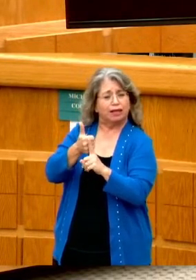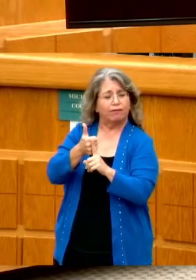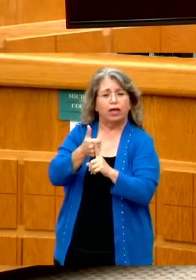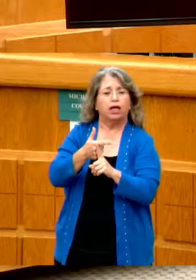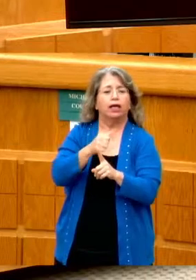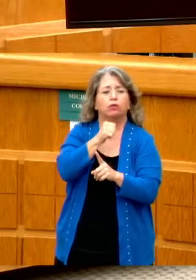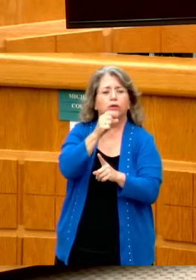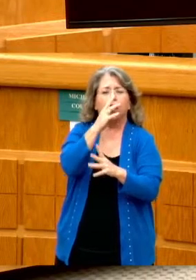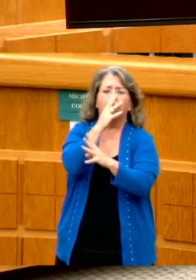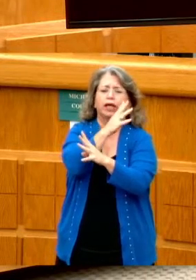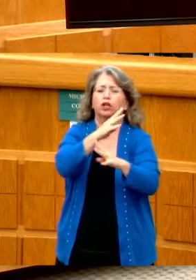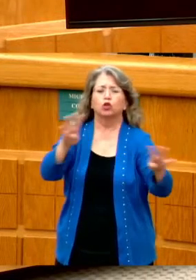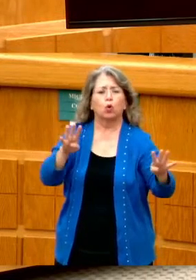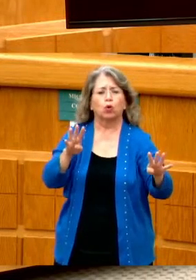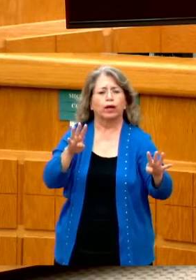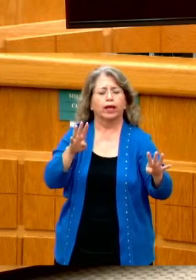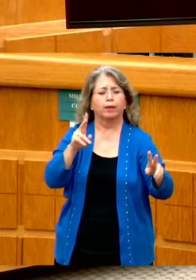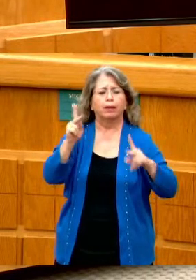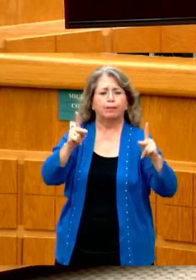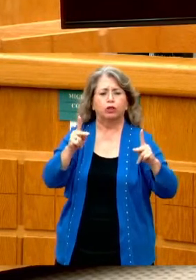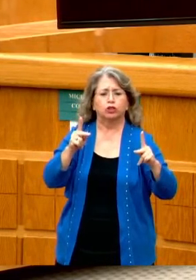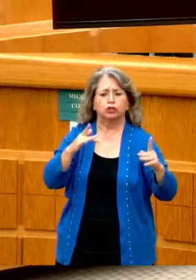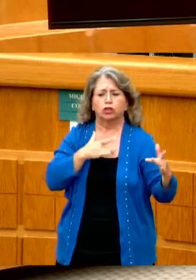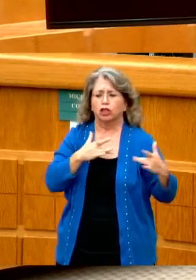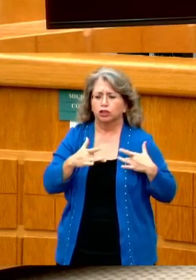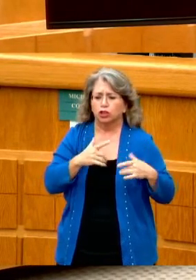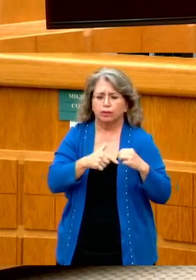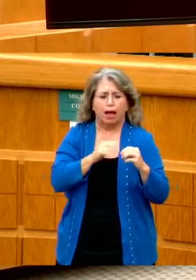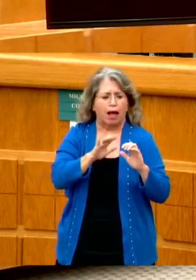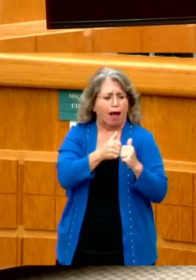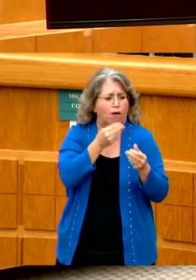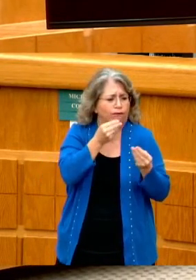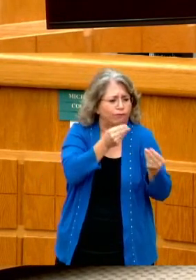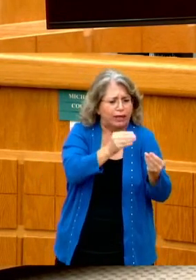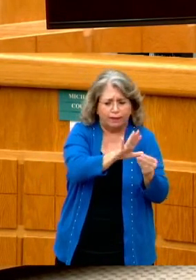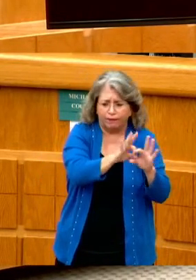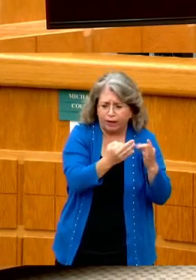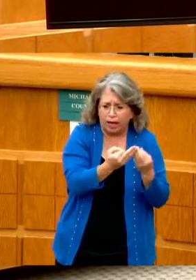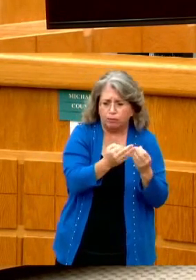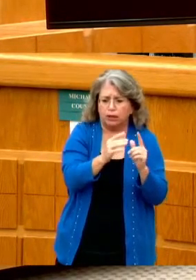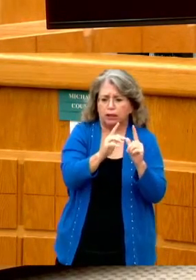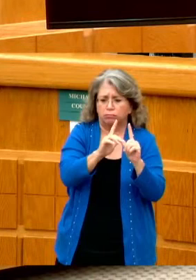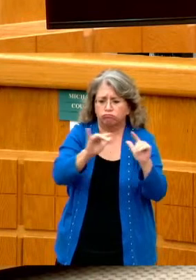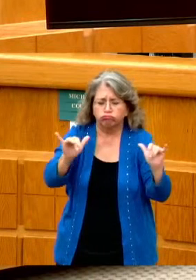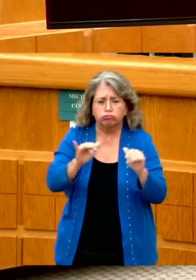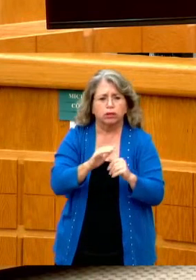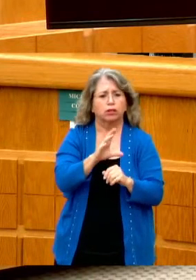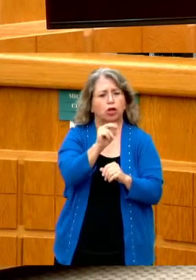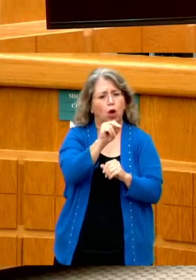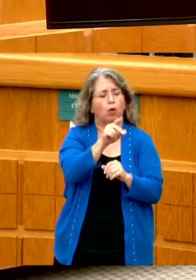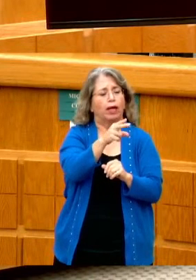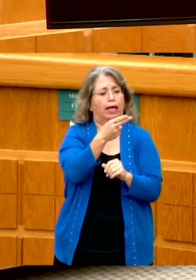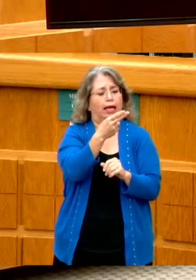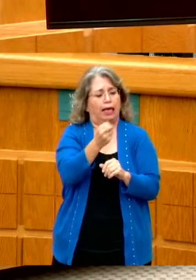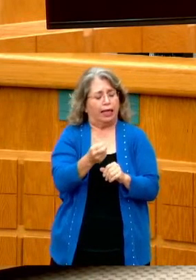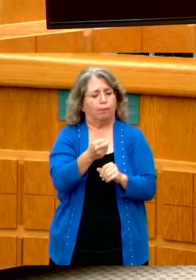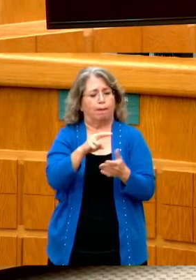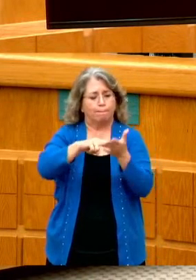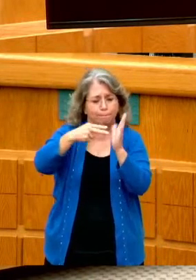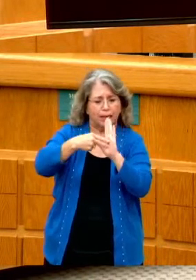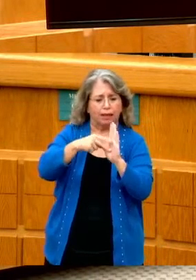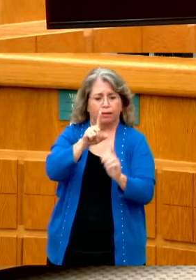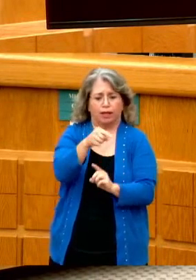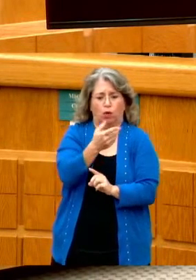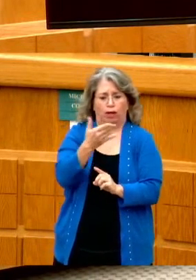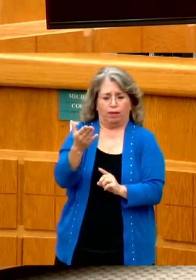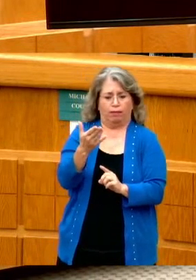how they would feed their families. To the contrary, what President Roosevelt was saying was that we cannot allow our fears to prevent us